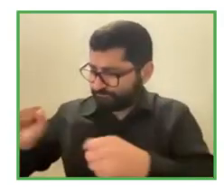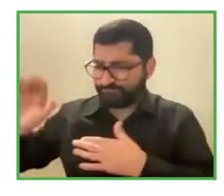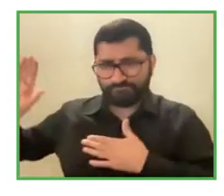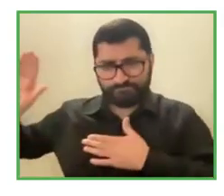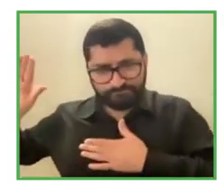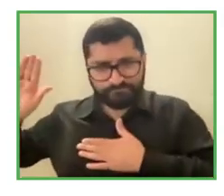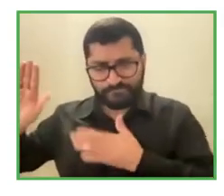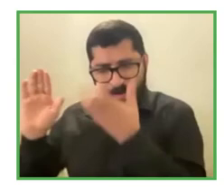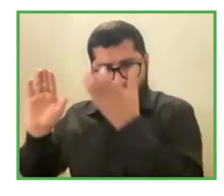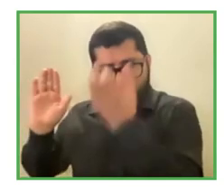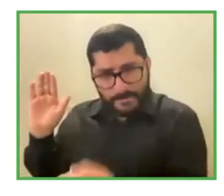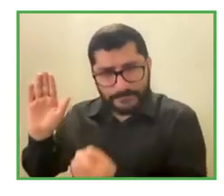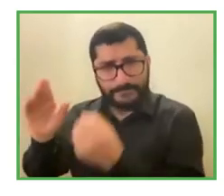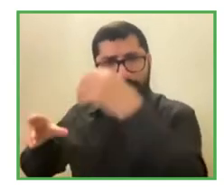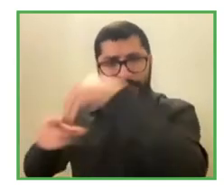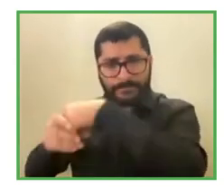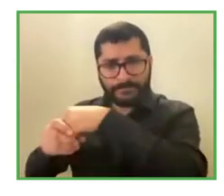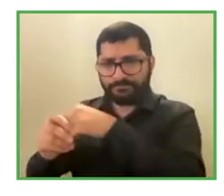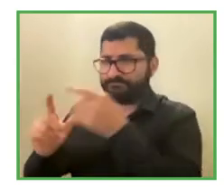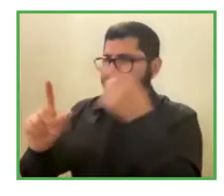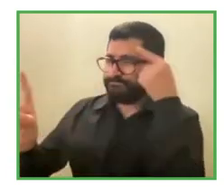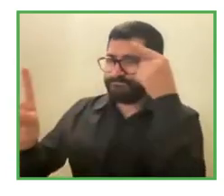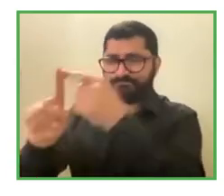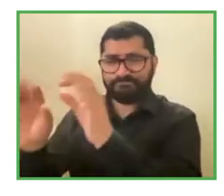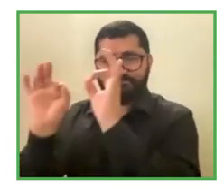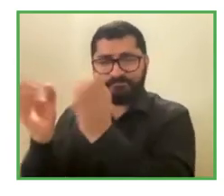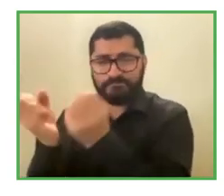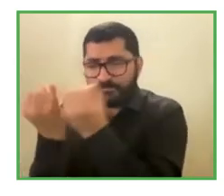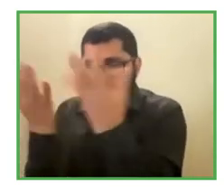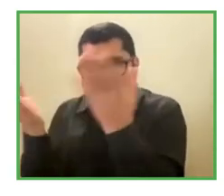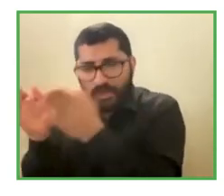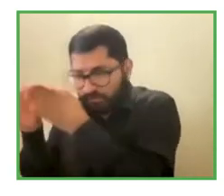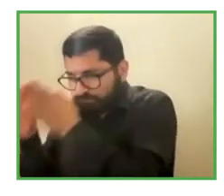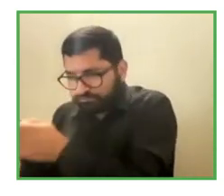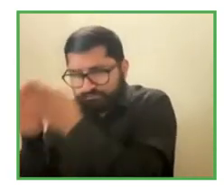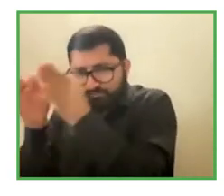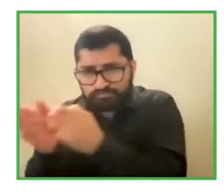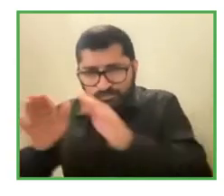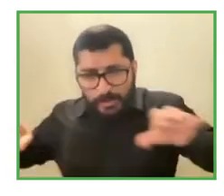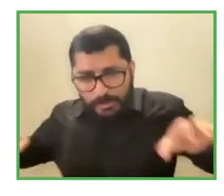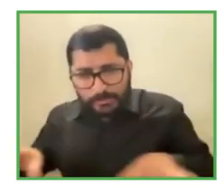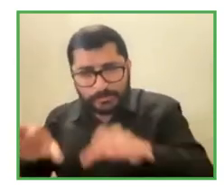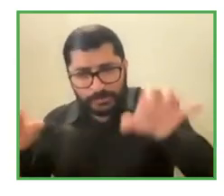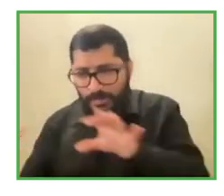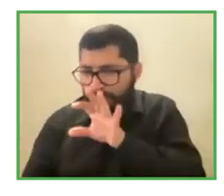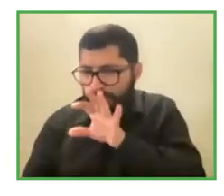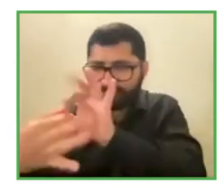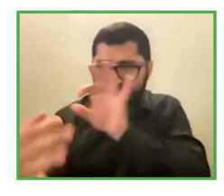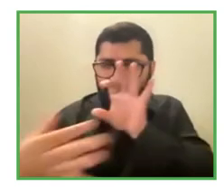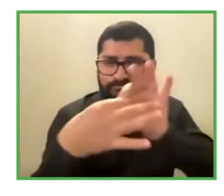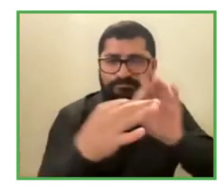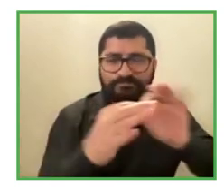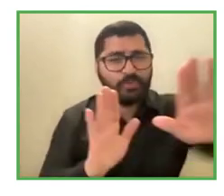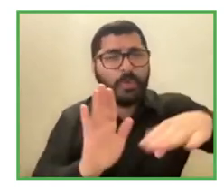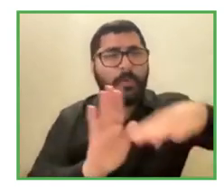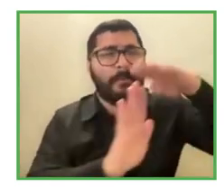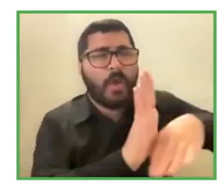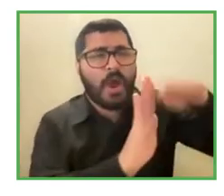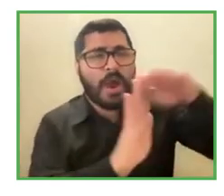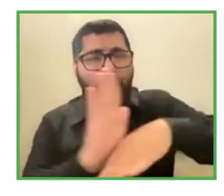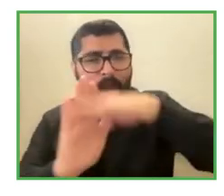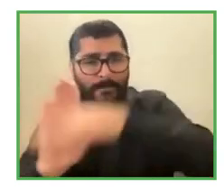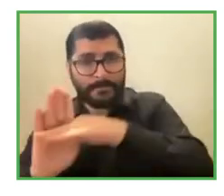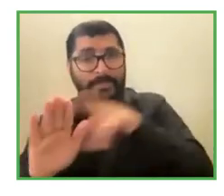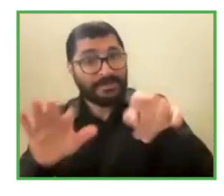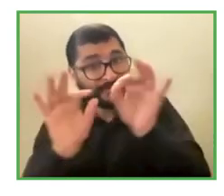the BID, and many organizations that are part of this project. So it is important